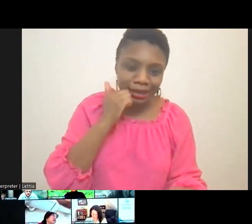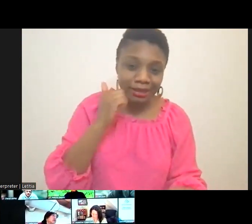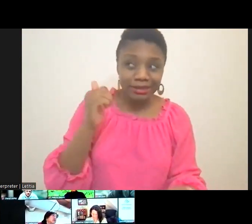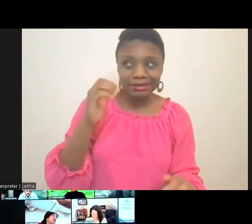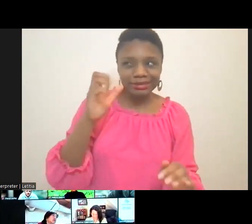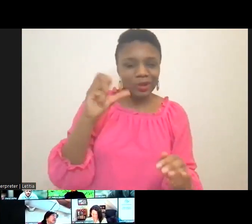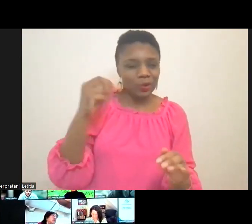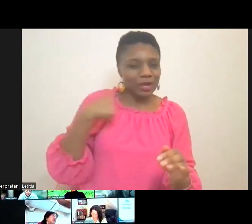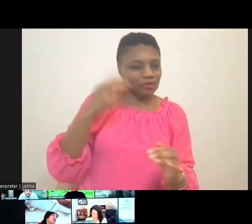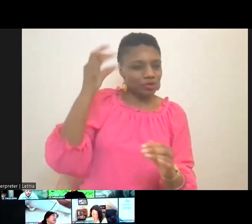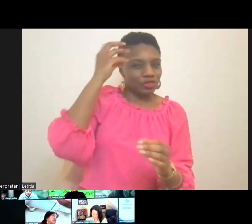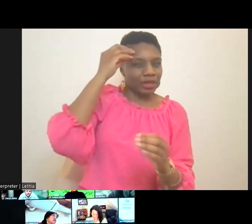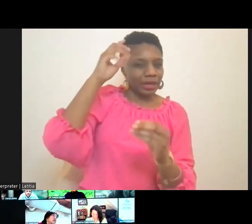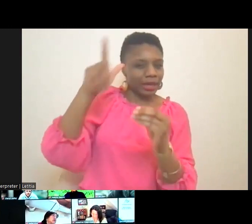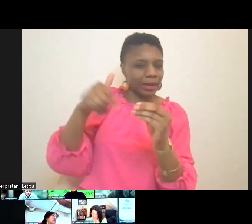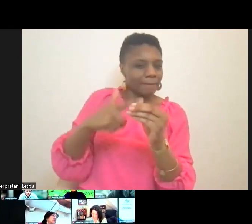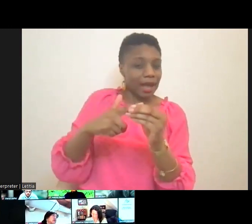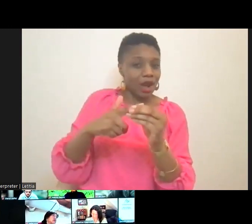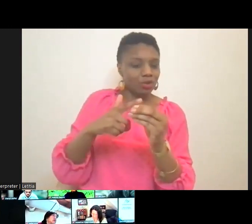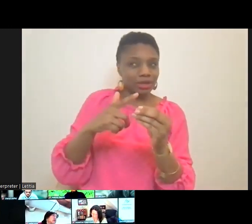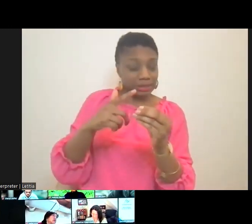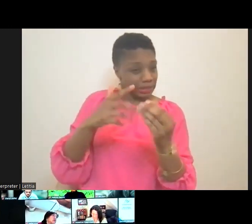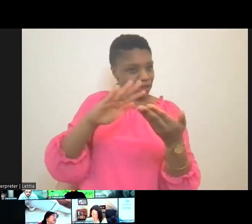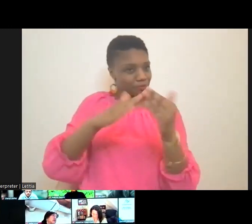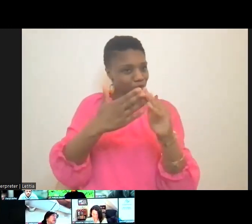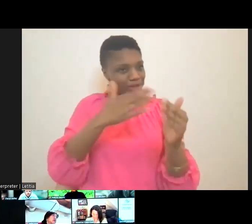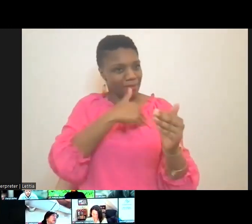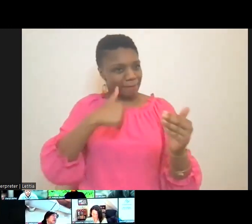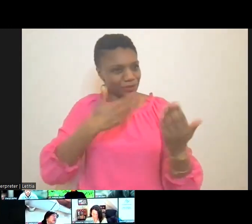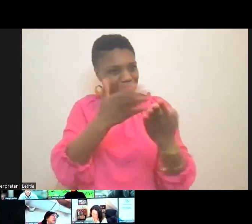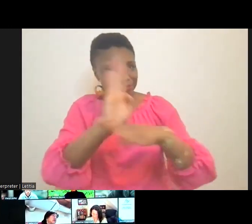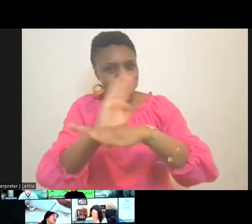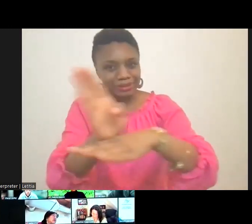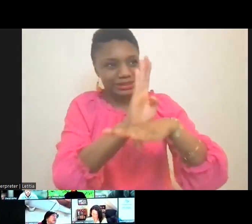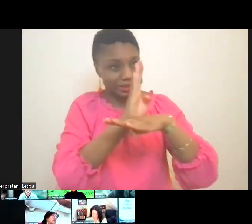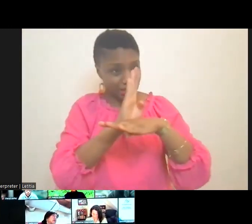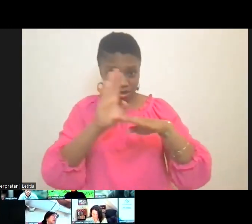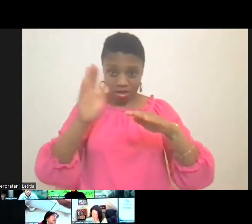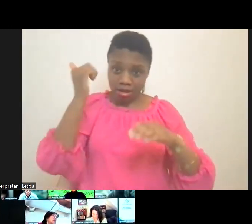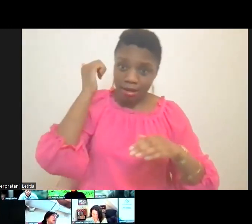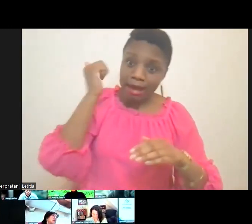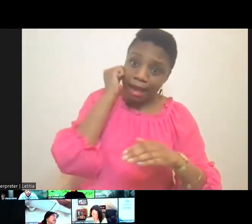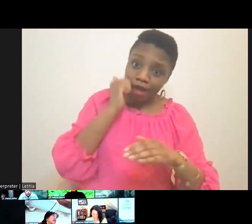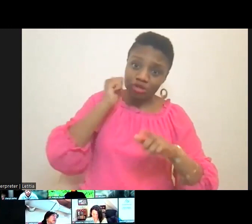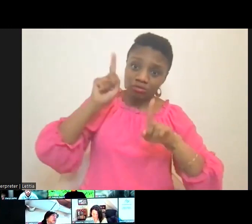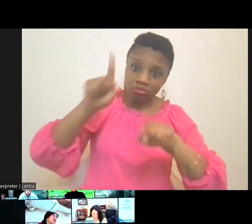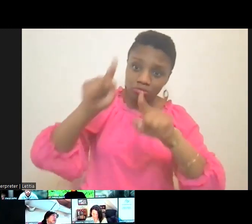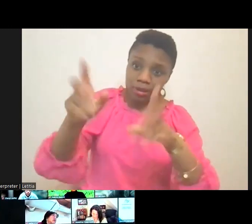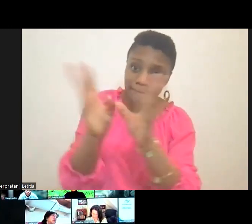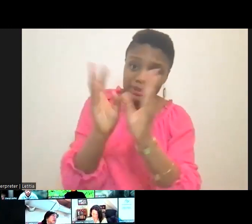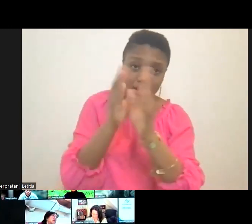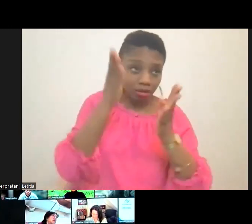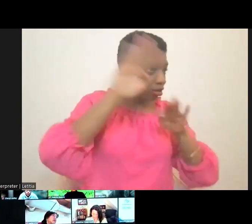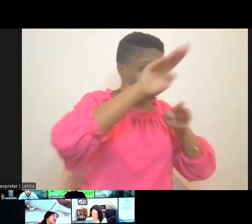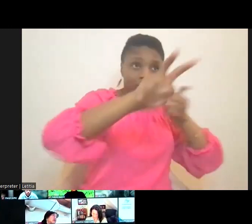and just simply can't come to all of the meetings. So making more ways for people to give input that doesn't necessarily